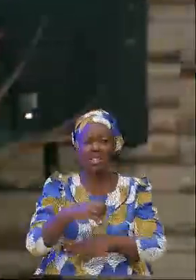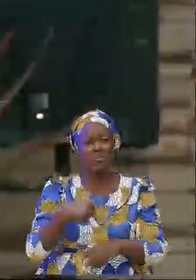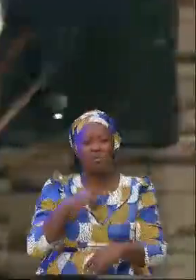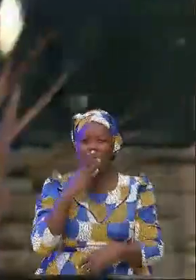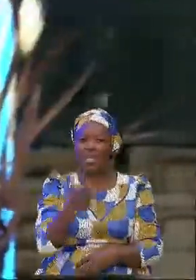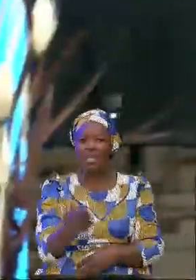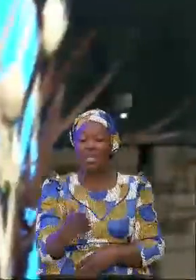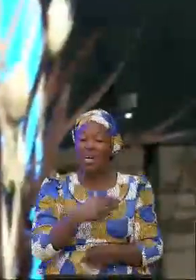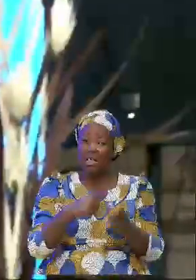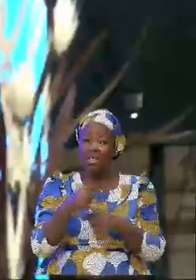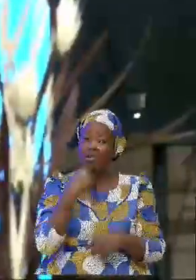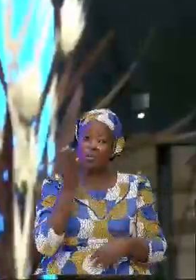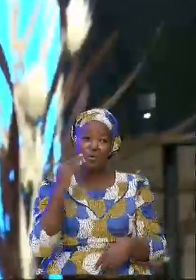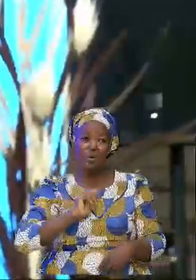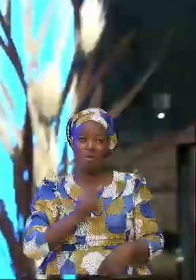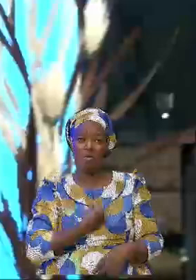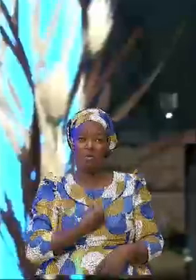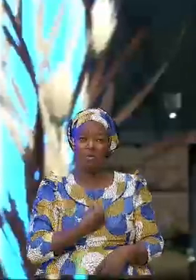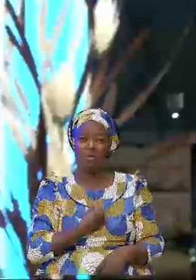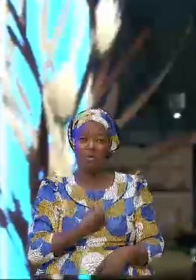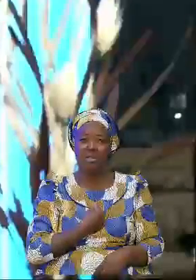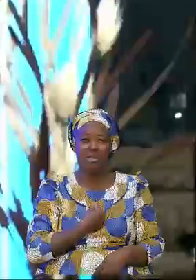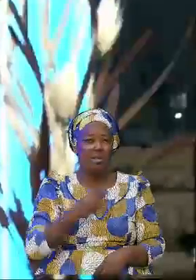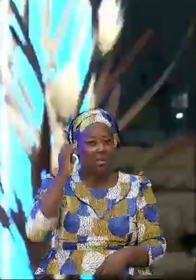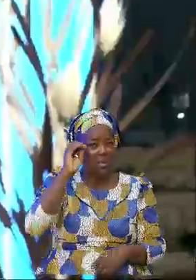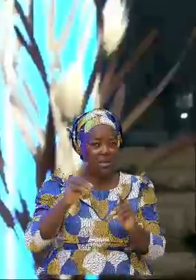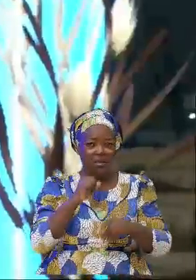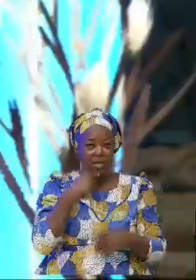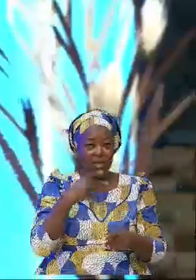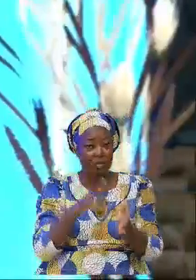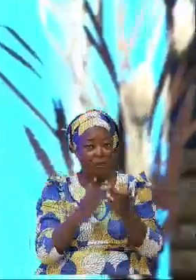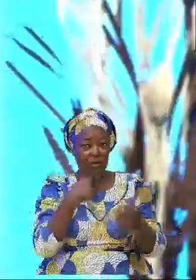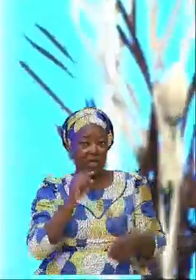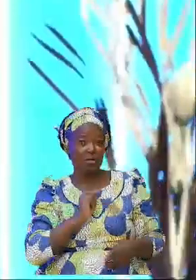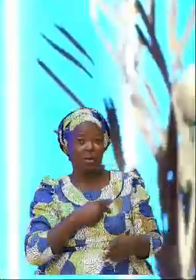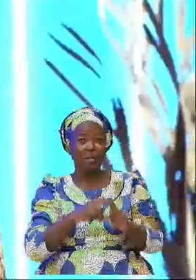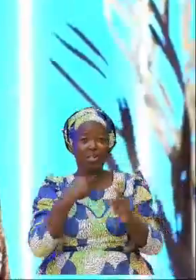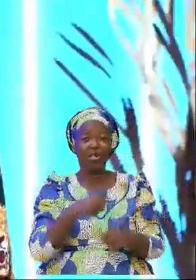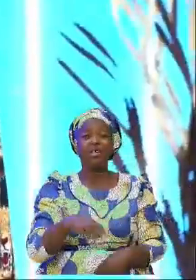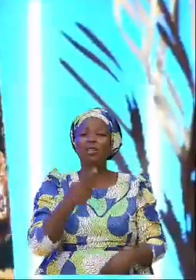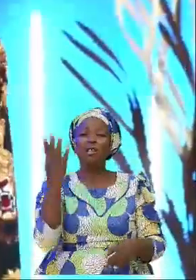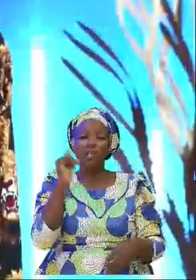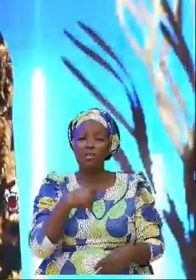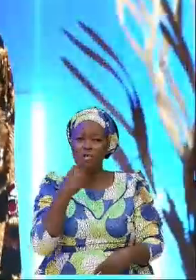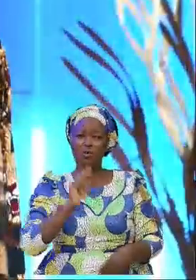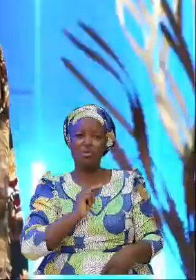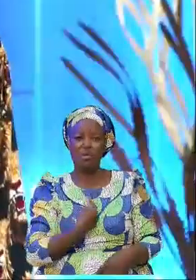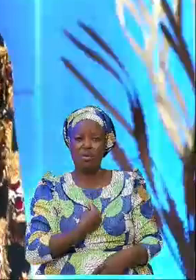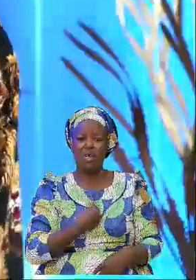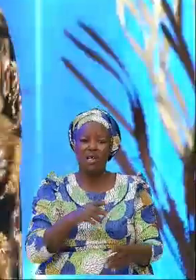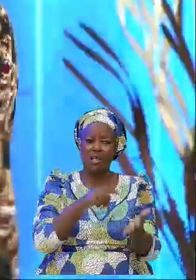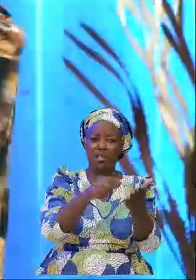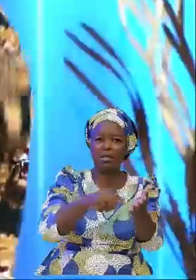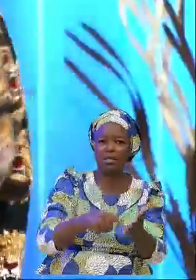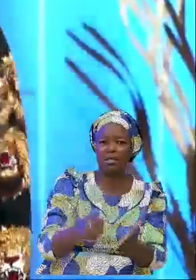divine touch meetings. 6 days were there. And they told us. He didn't say, the Bible tells us. He